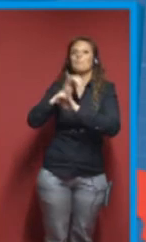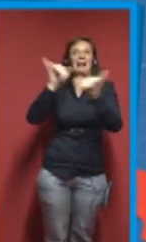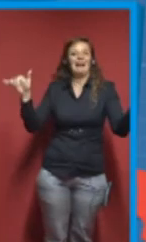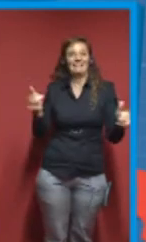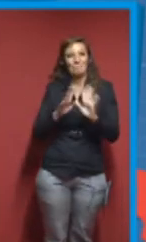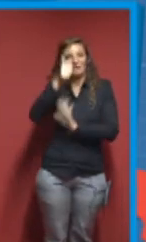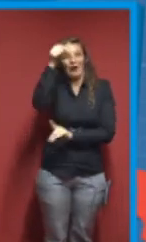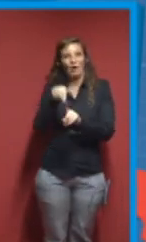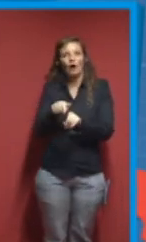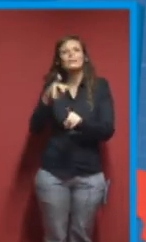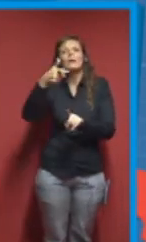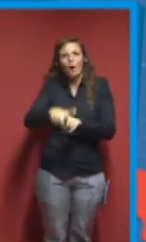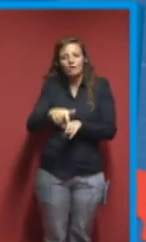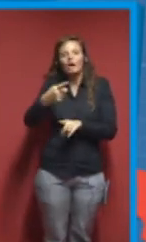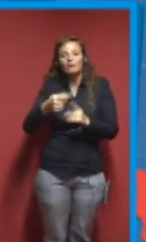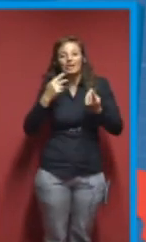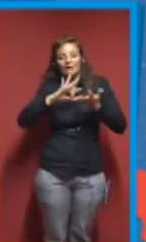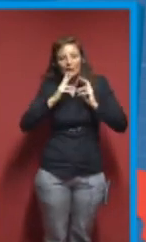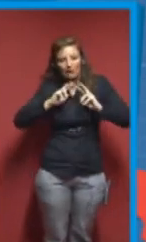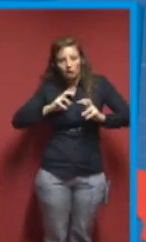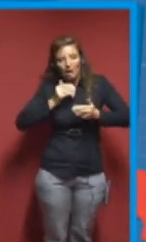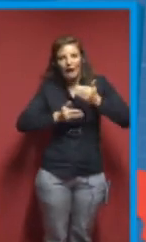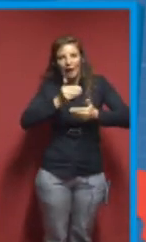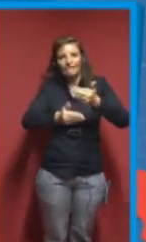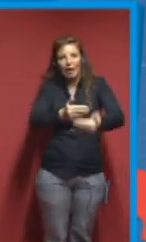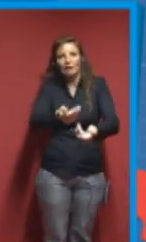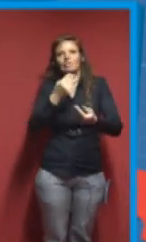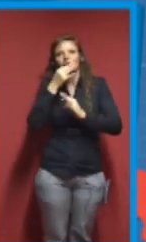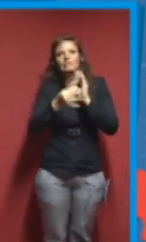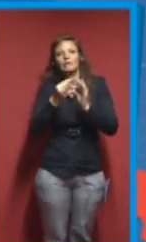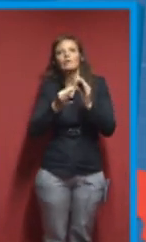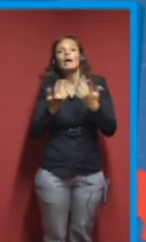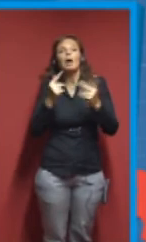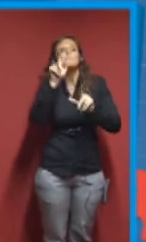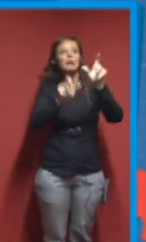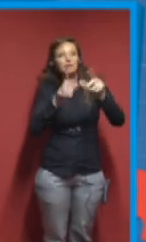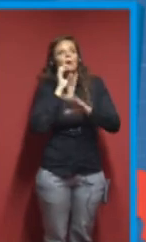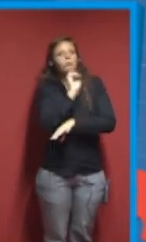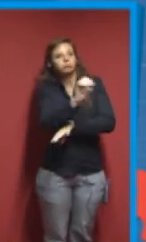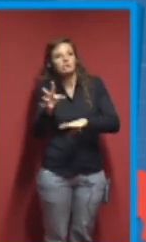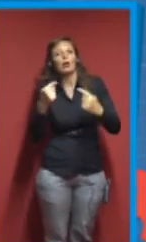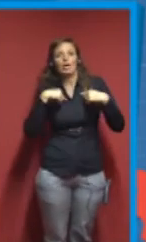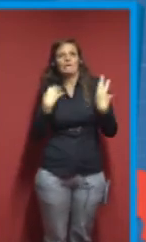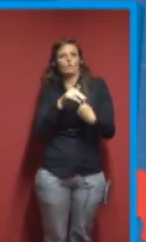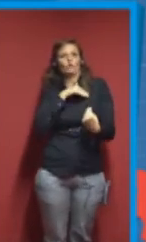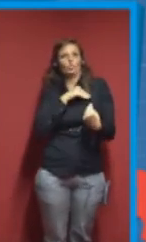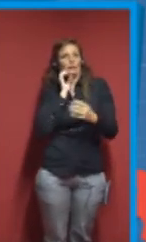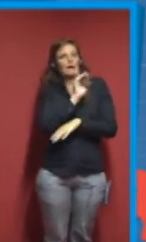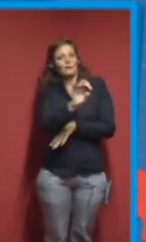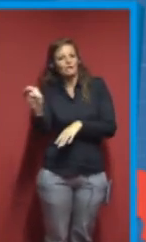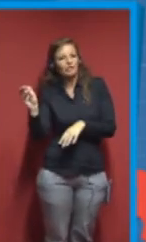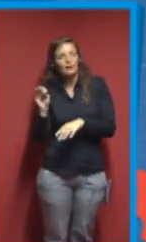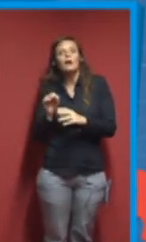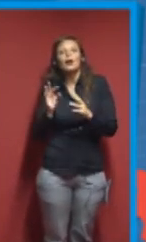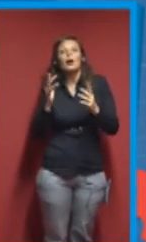do. It's a great way to educate people, including myself and my students. It's a great way to demonstrate to people that technology can be used